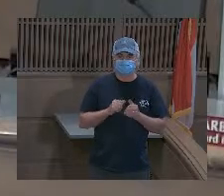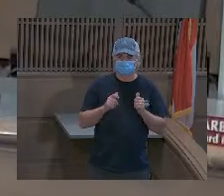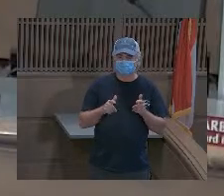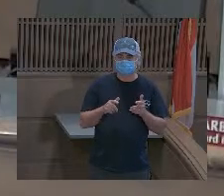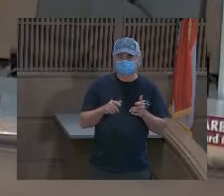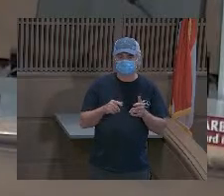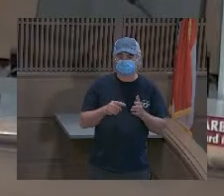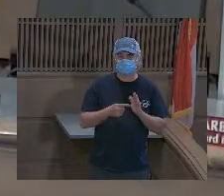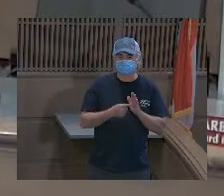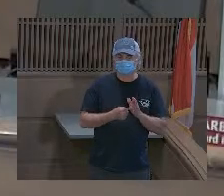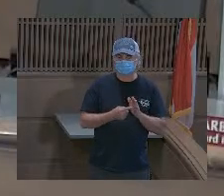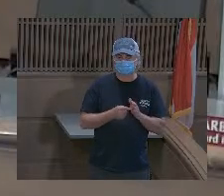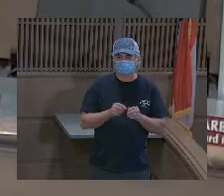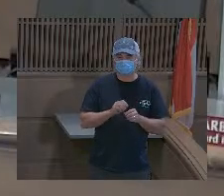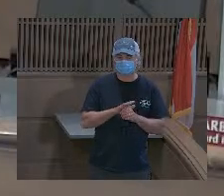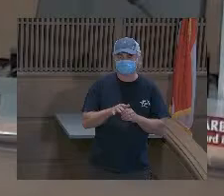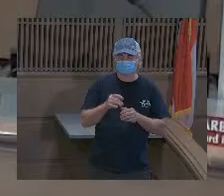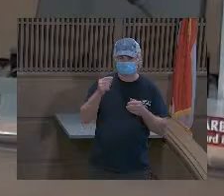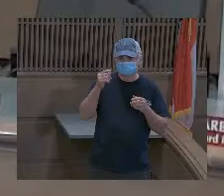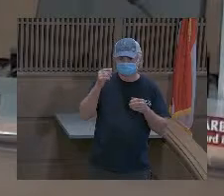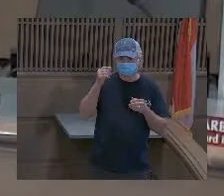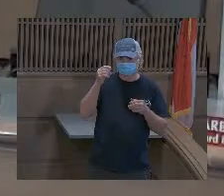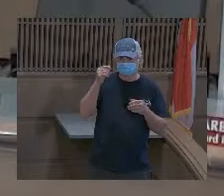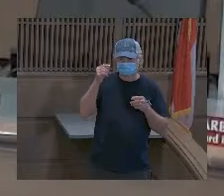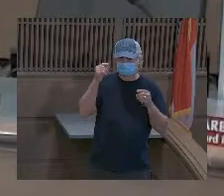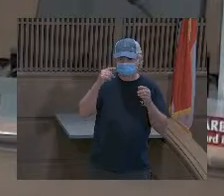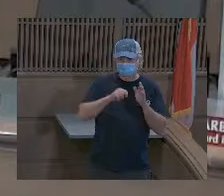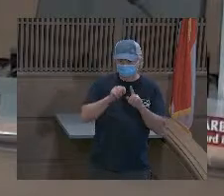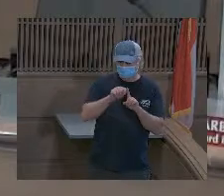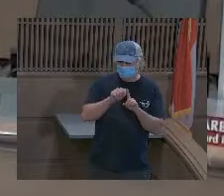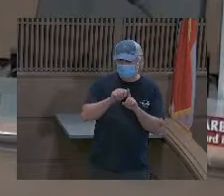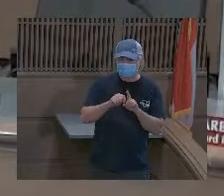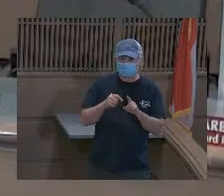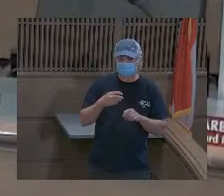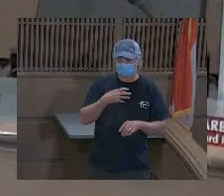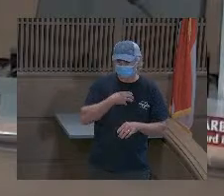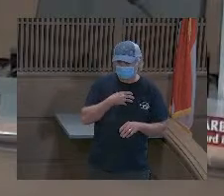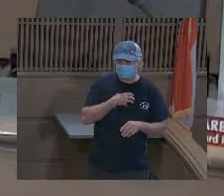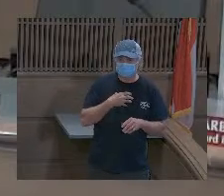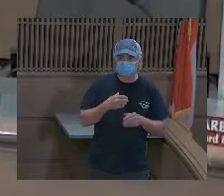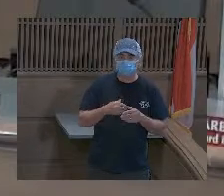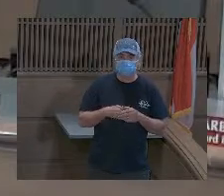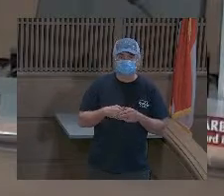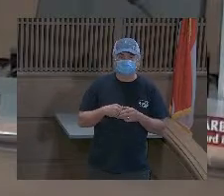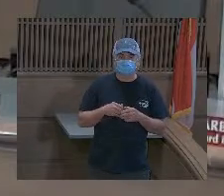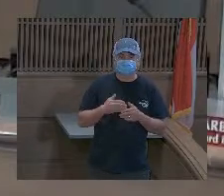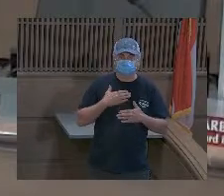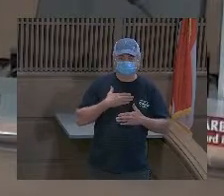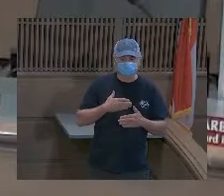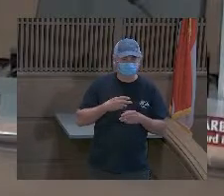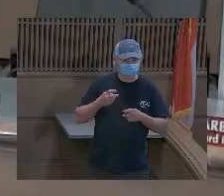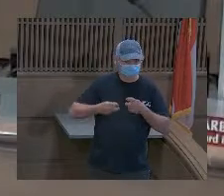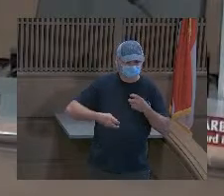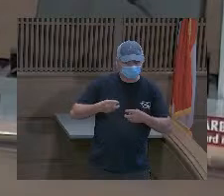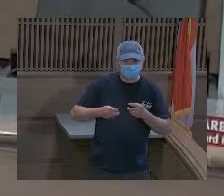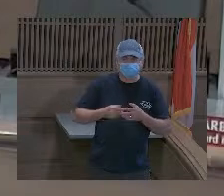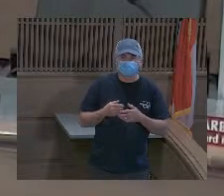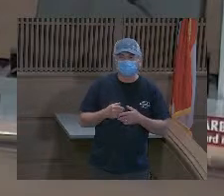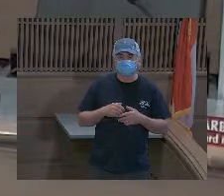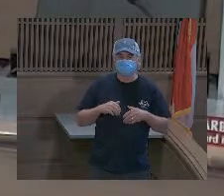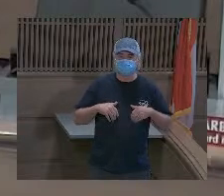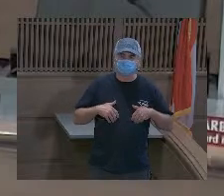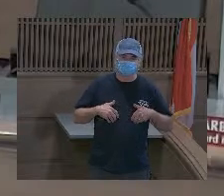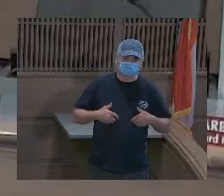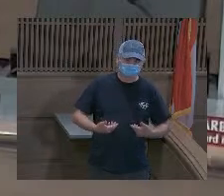are symptoms consistent with COVID: fever or chills, cough, shortness of breath,